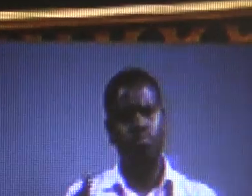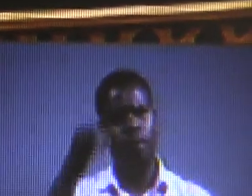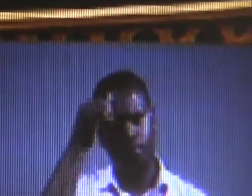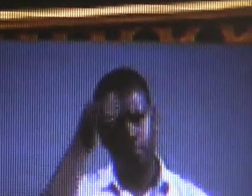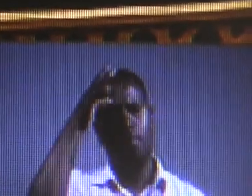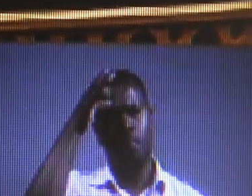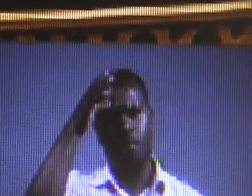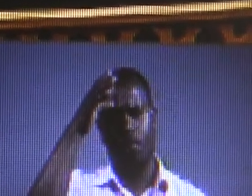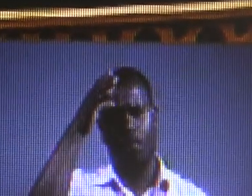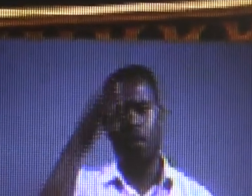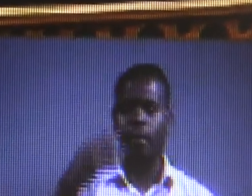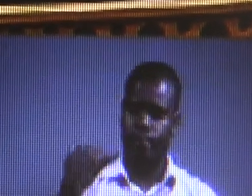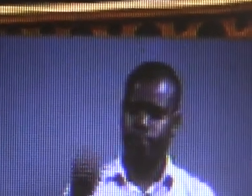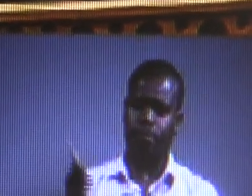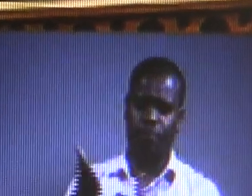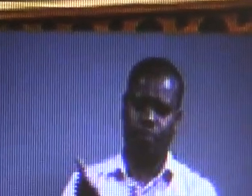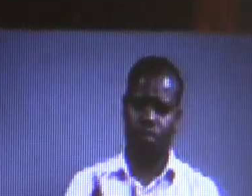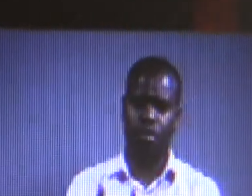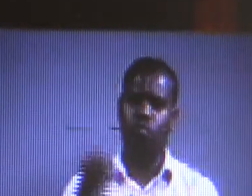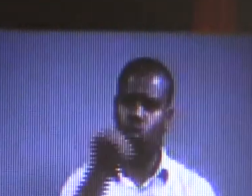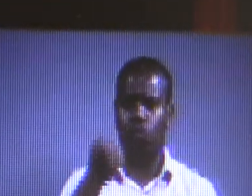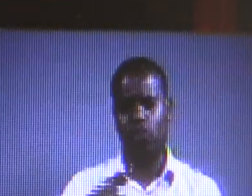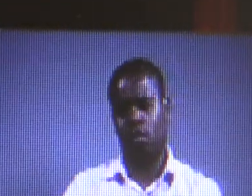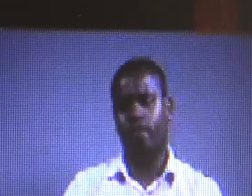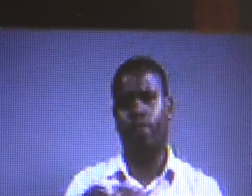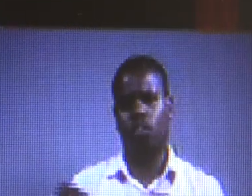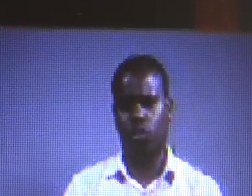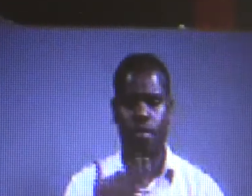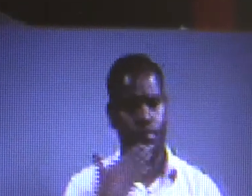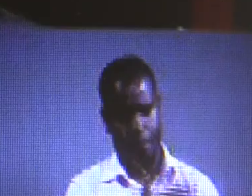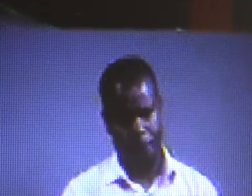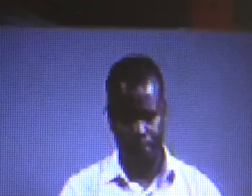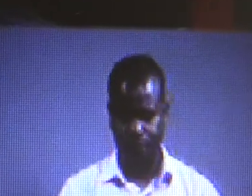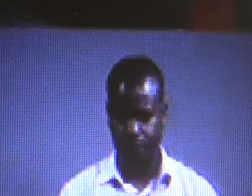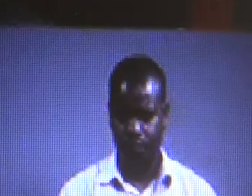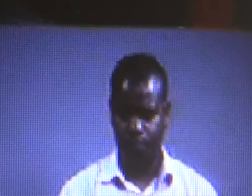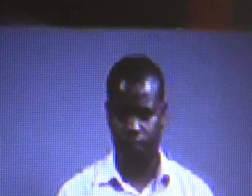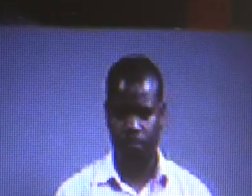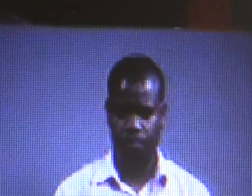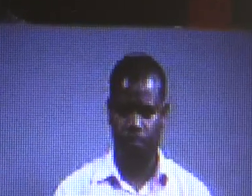member, I regret to tell you that your time has expired. Thank you very much, Mr.